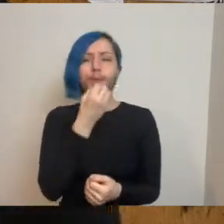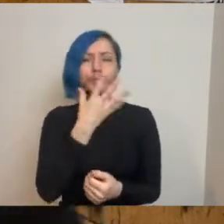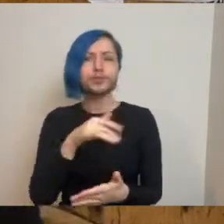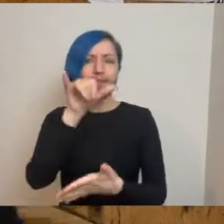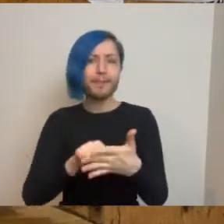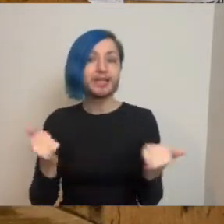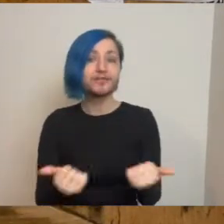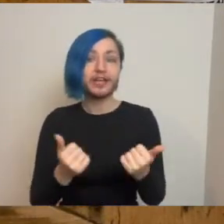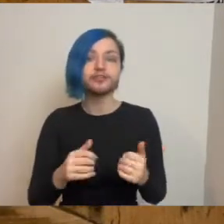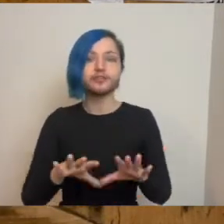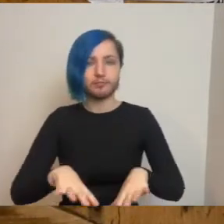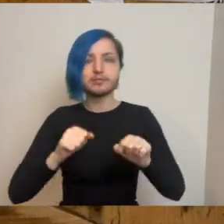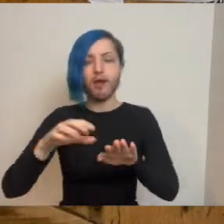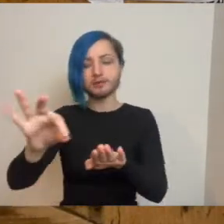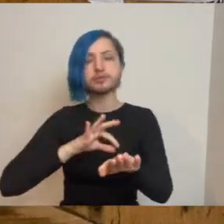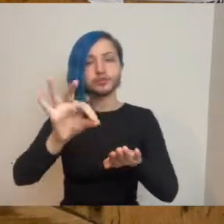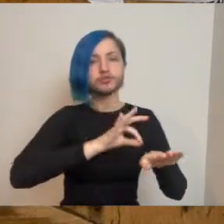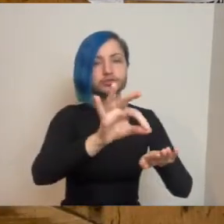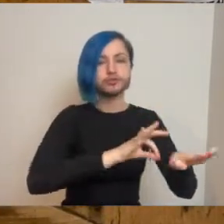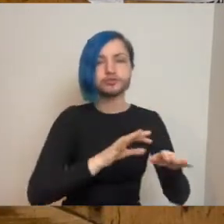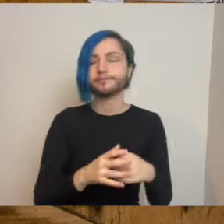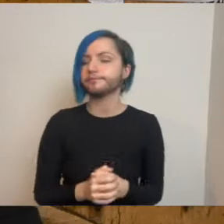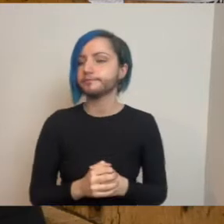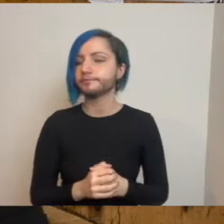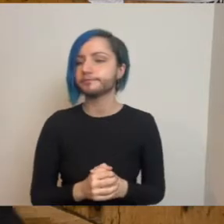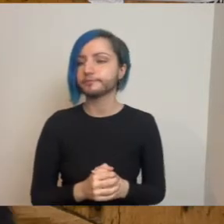gonna start cutting those up.